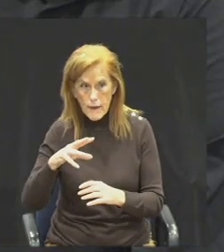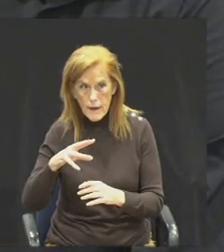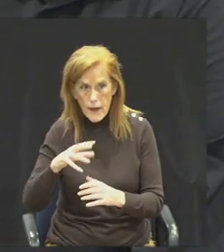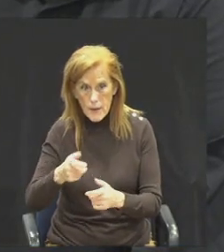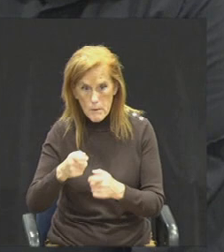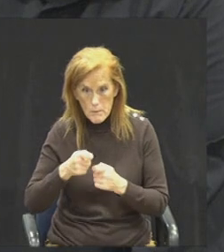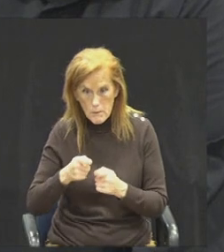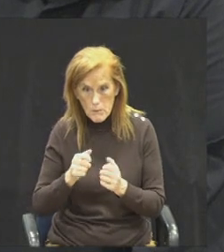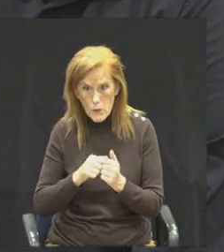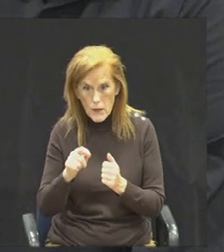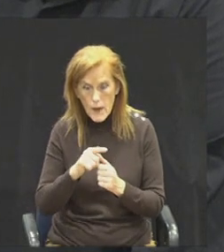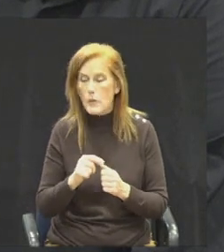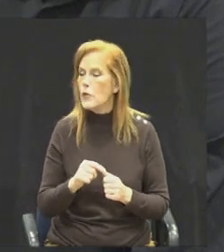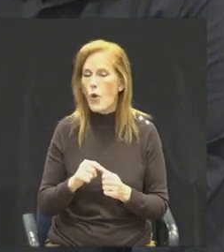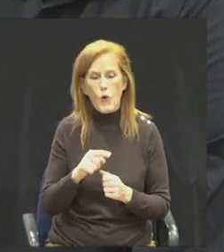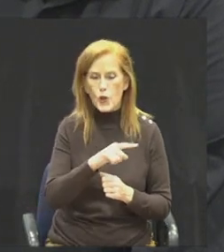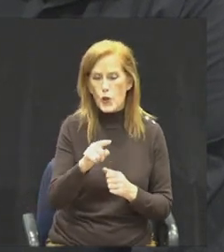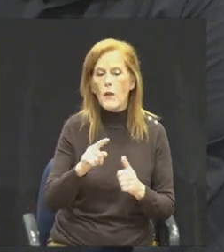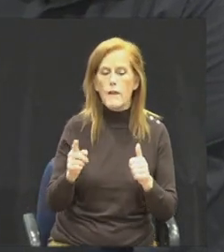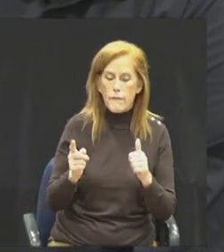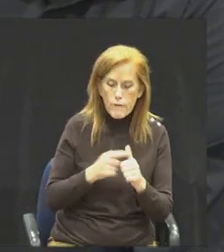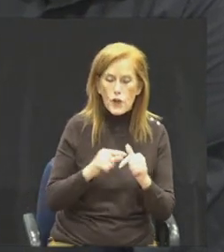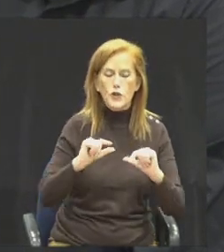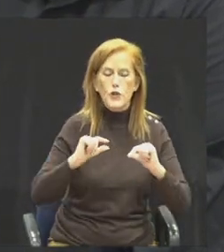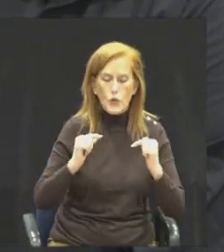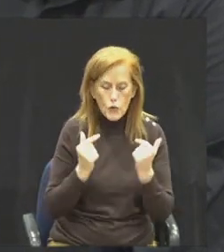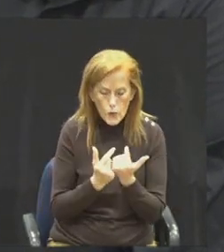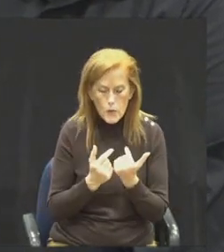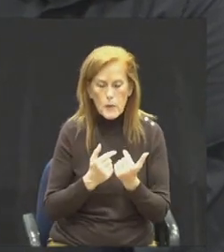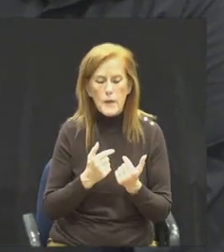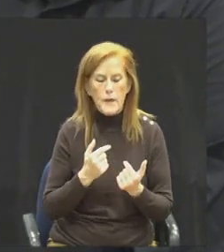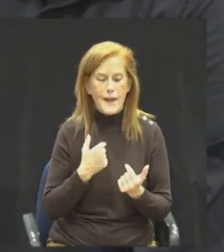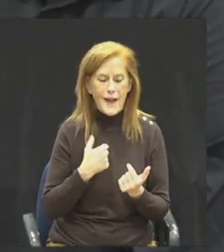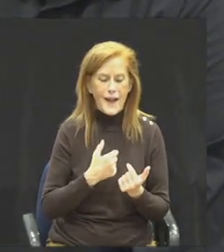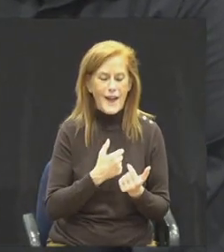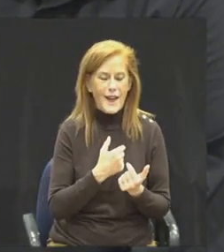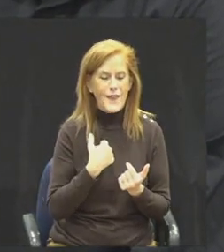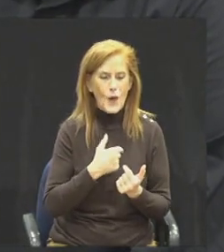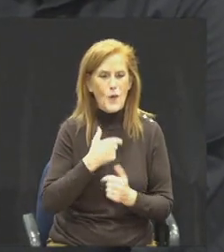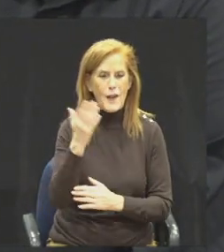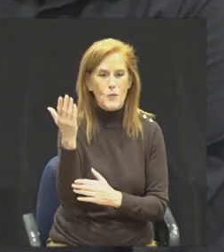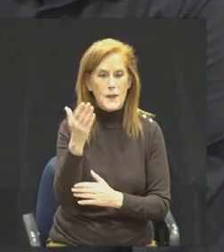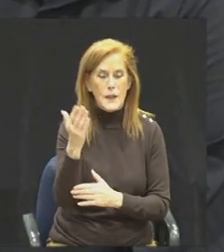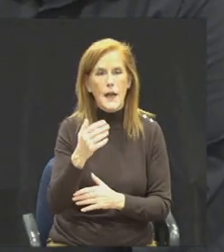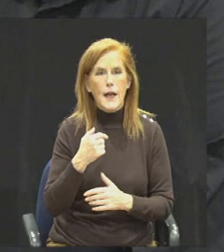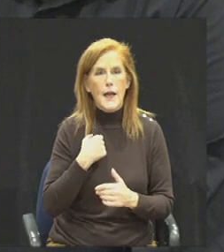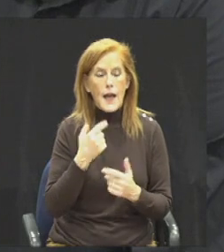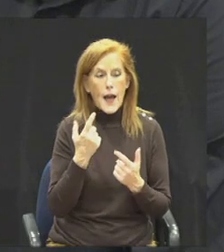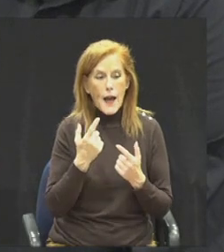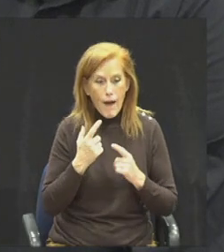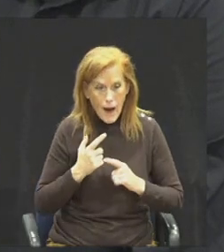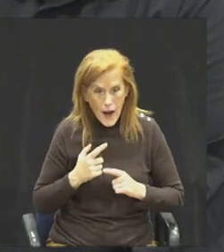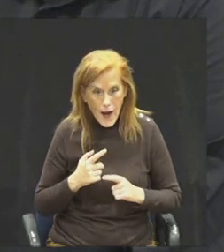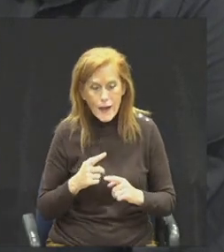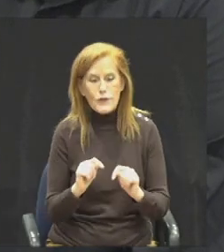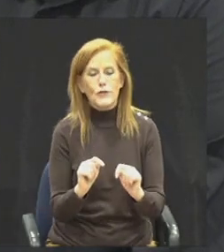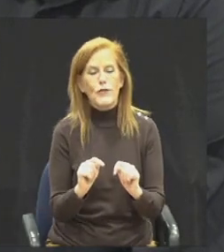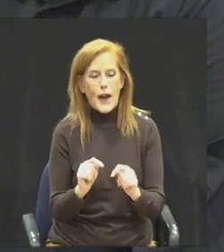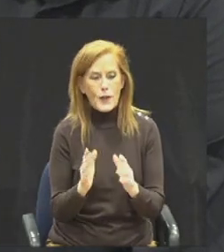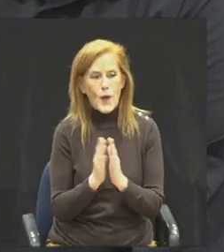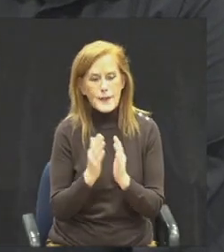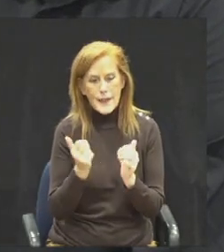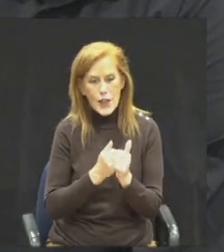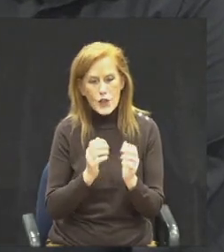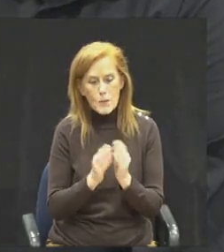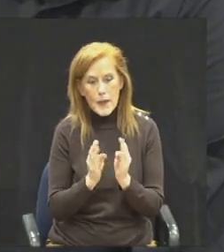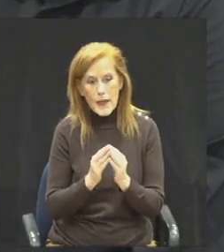to. Fantastic. So that, you've actually anticipated my next question that I always try to ask at these meetings is, who else should we talk to?